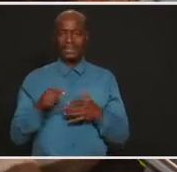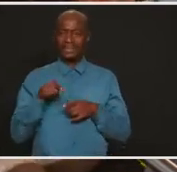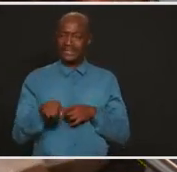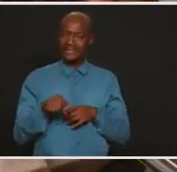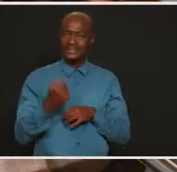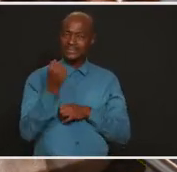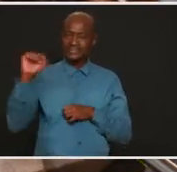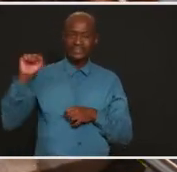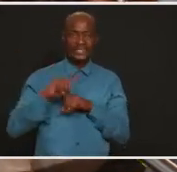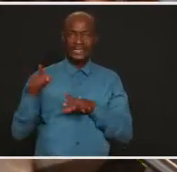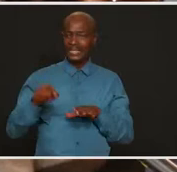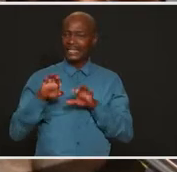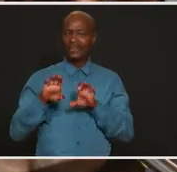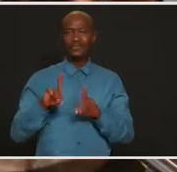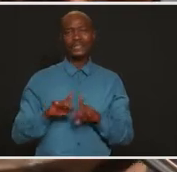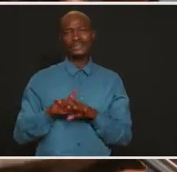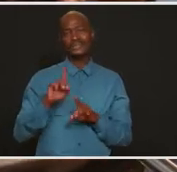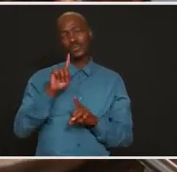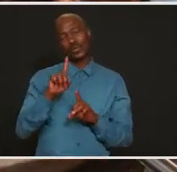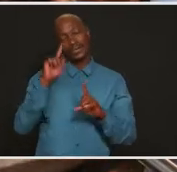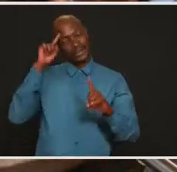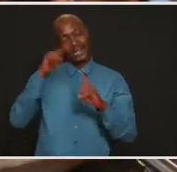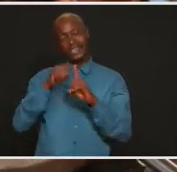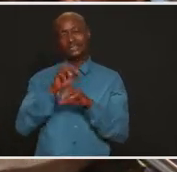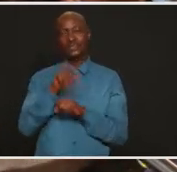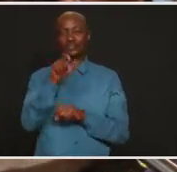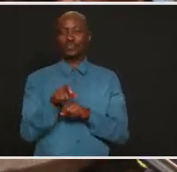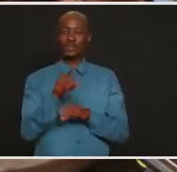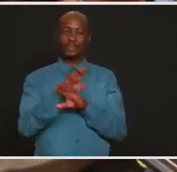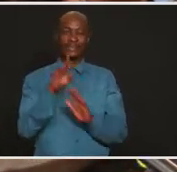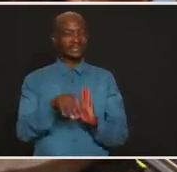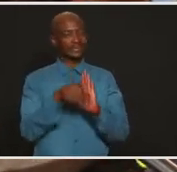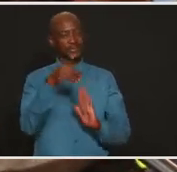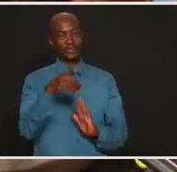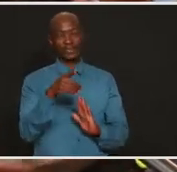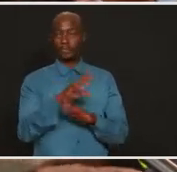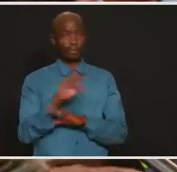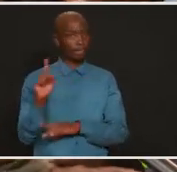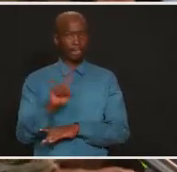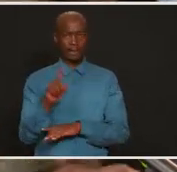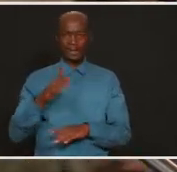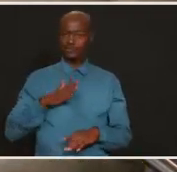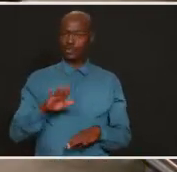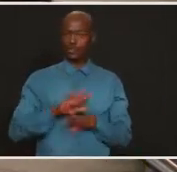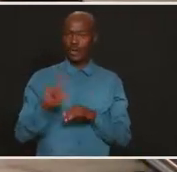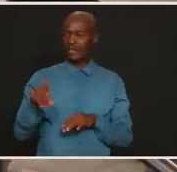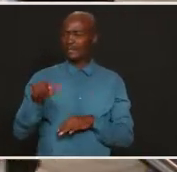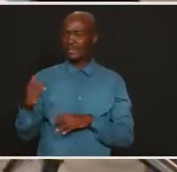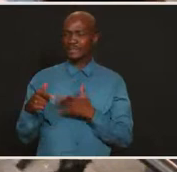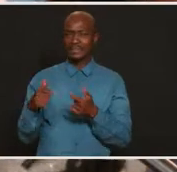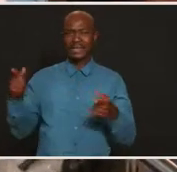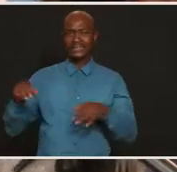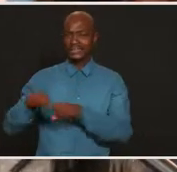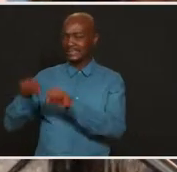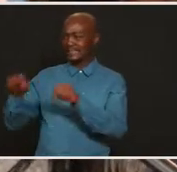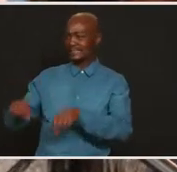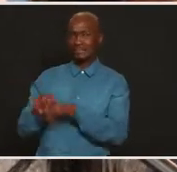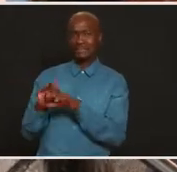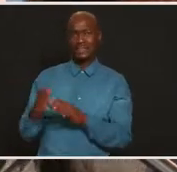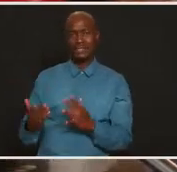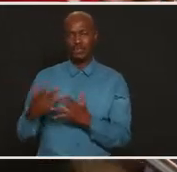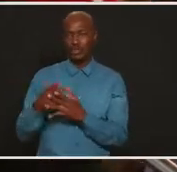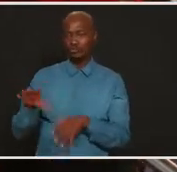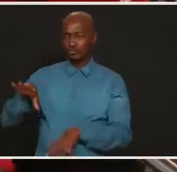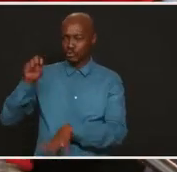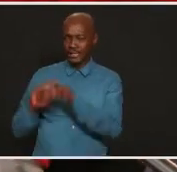disregards the fact that academics are just one aspect of whole person development I don't want my kids to be indoctrinated by A system that seeks to strip